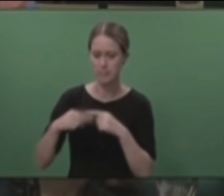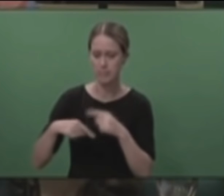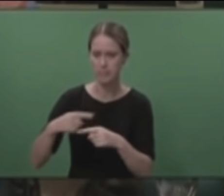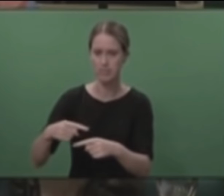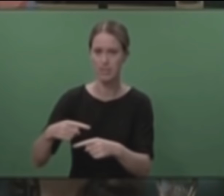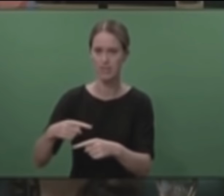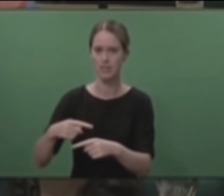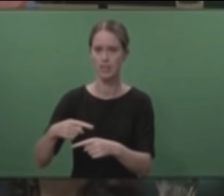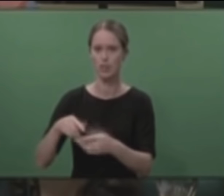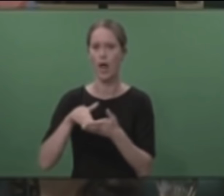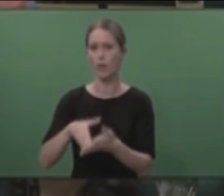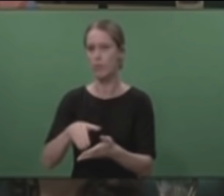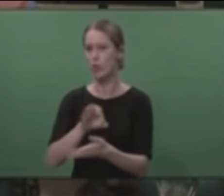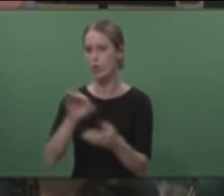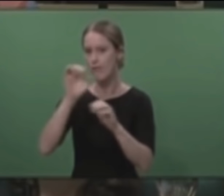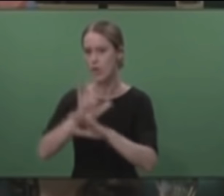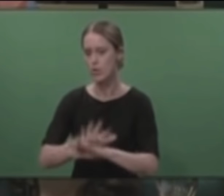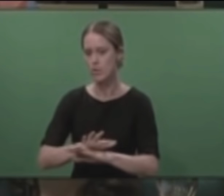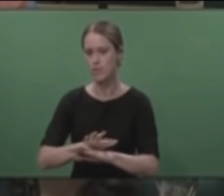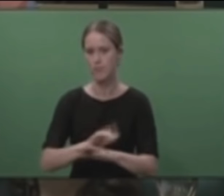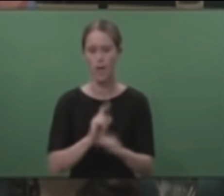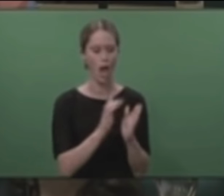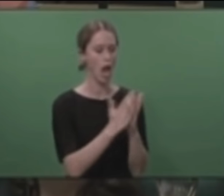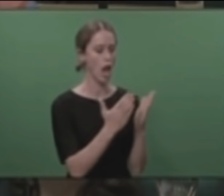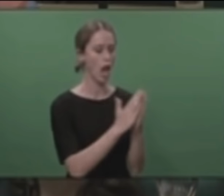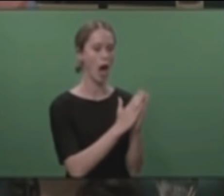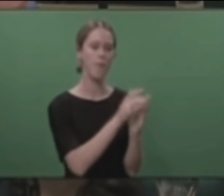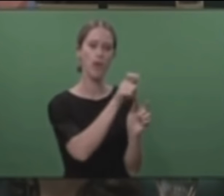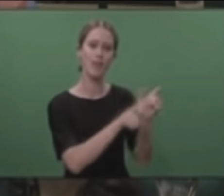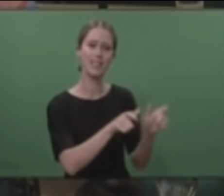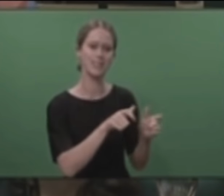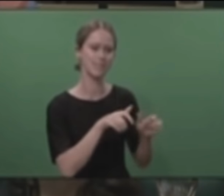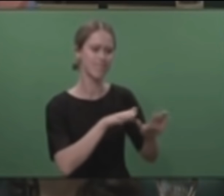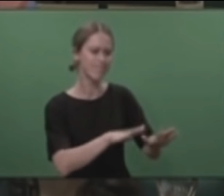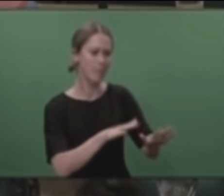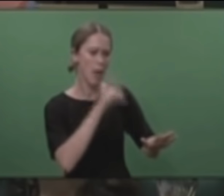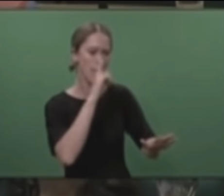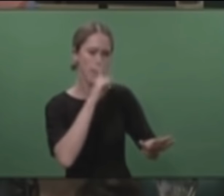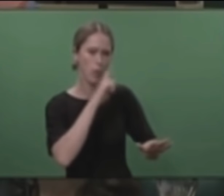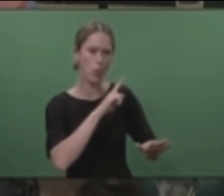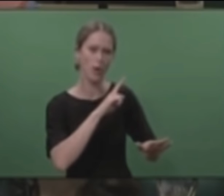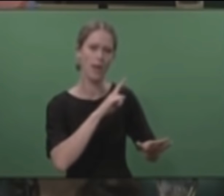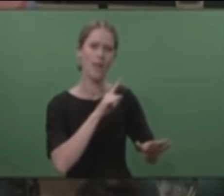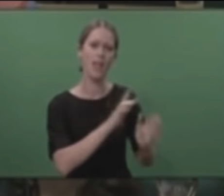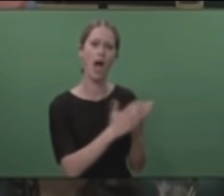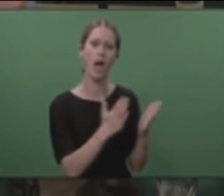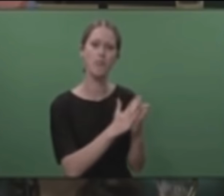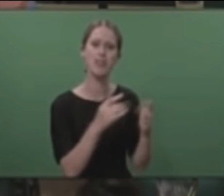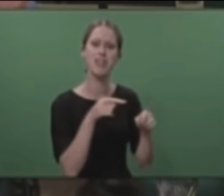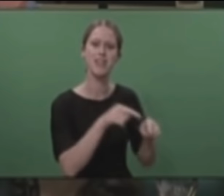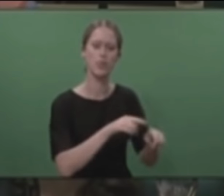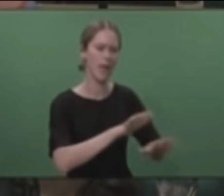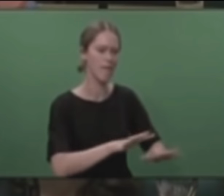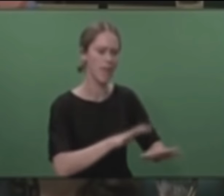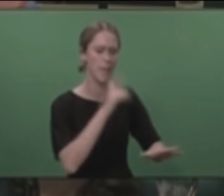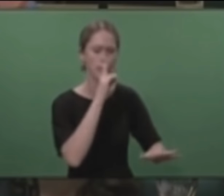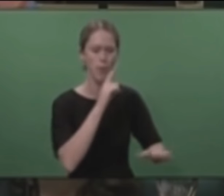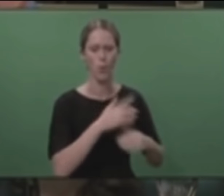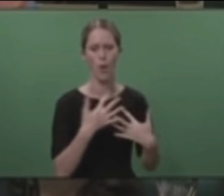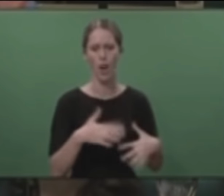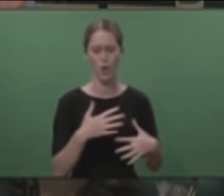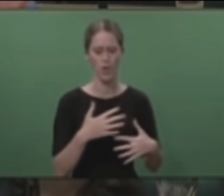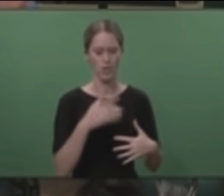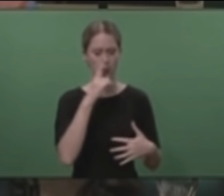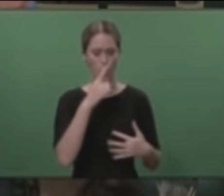and not confused. There were librarians who comforted people in the Central City Library, to everyone who held